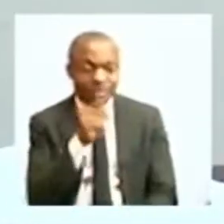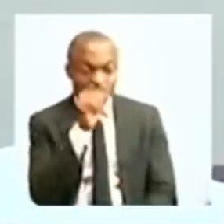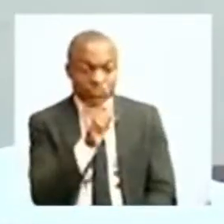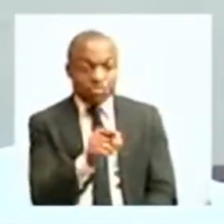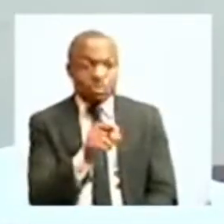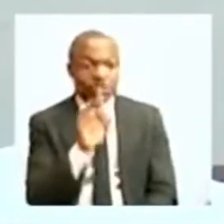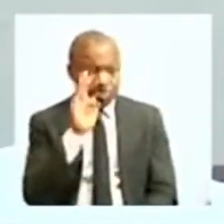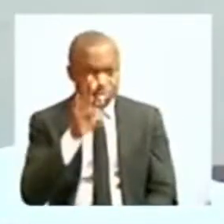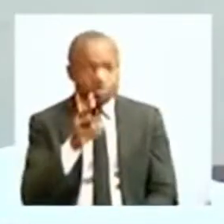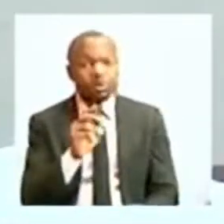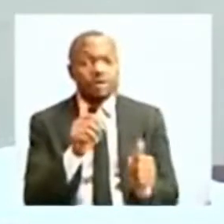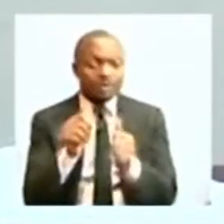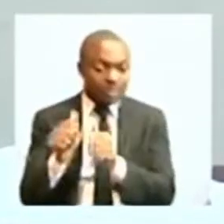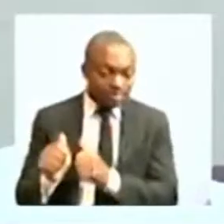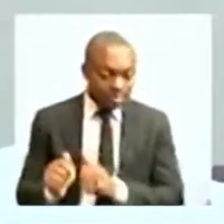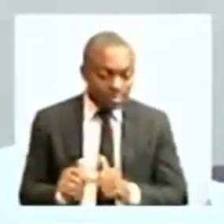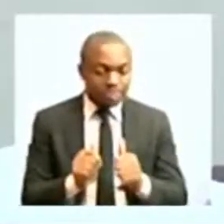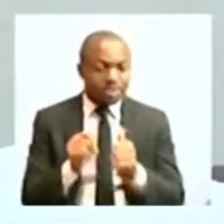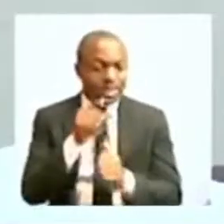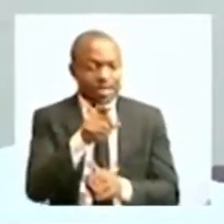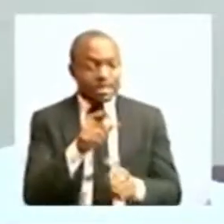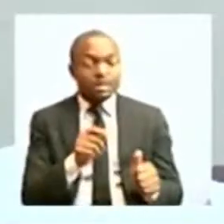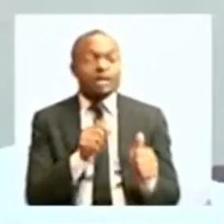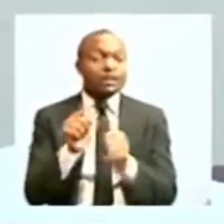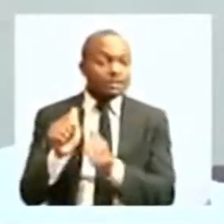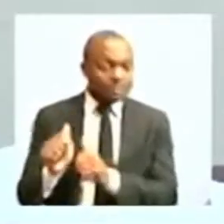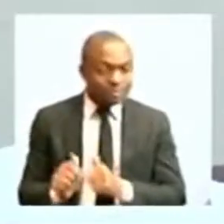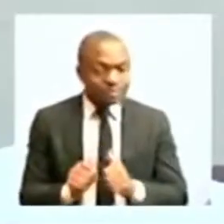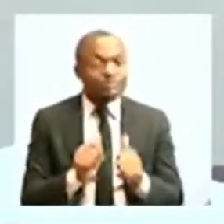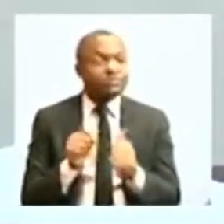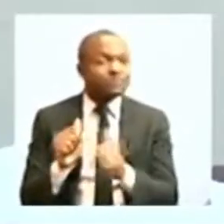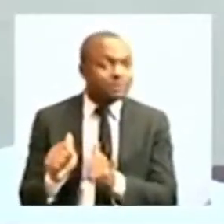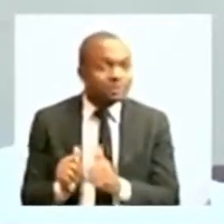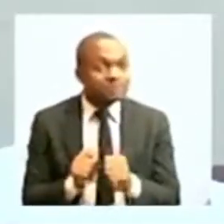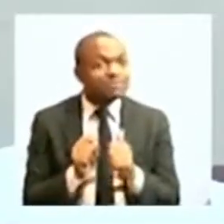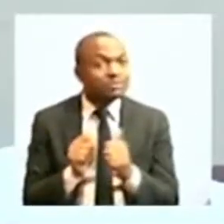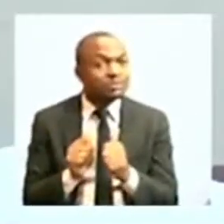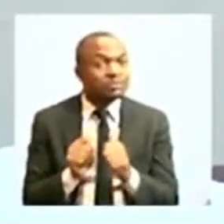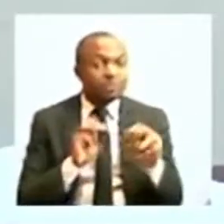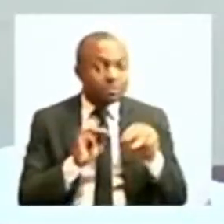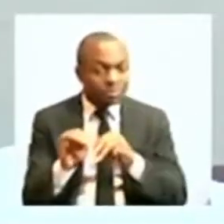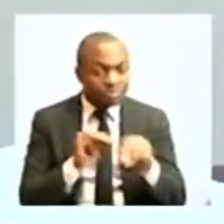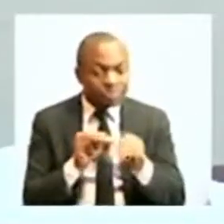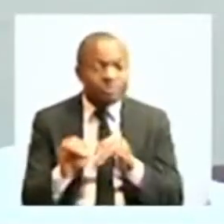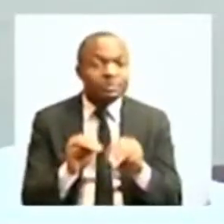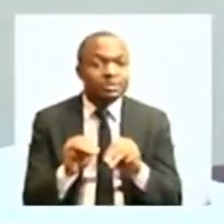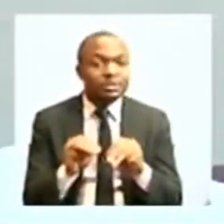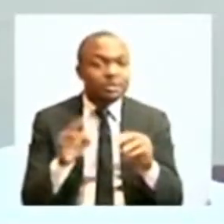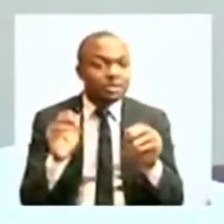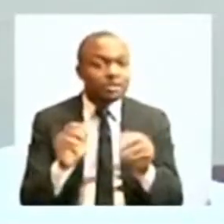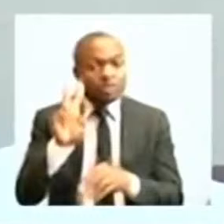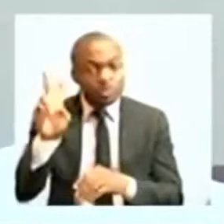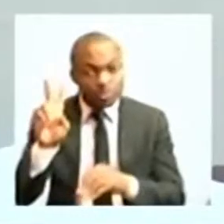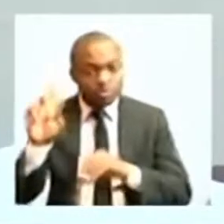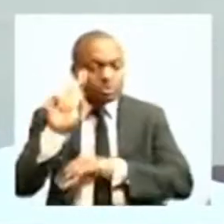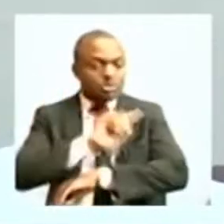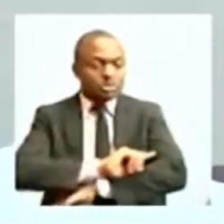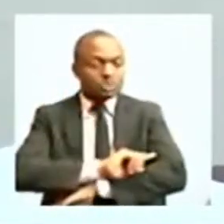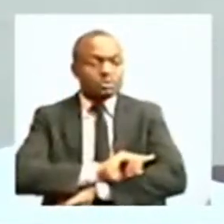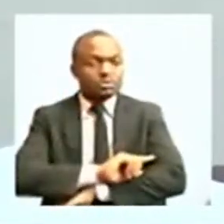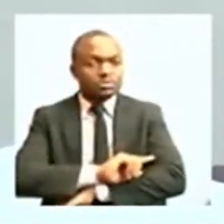going to act. He acts on the management convenience. Within 2 days,